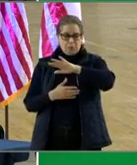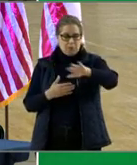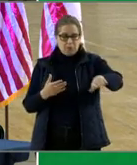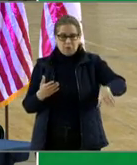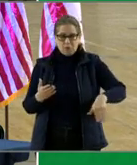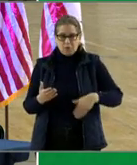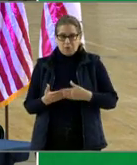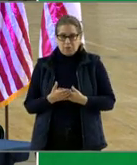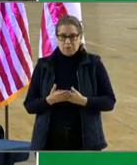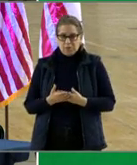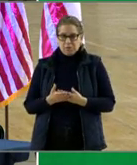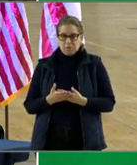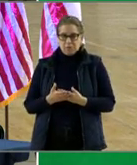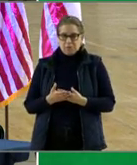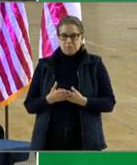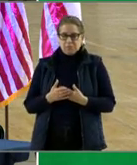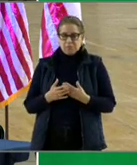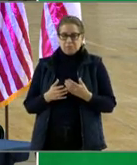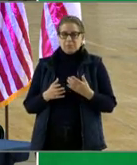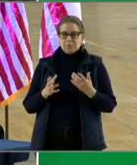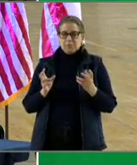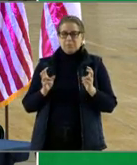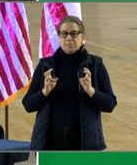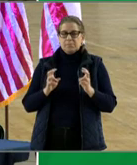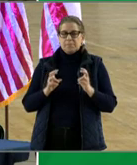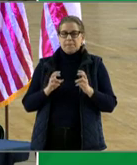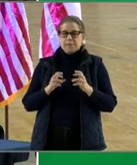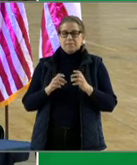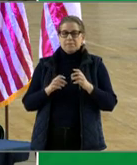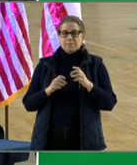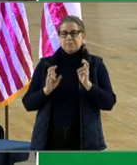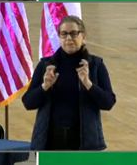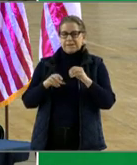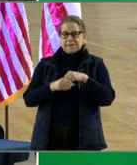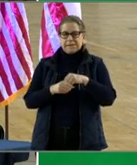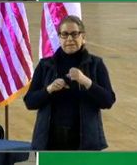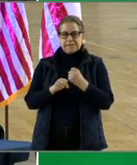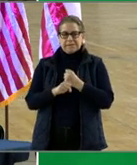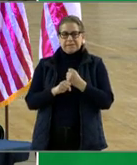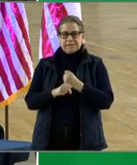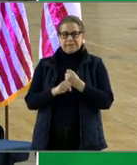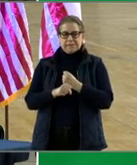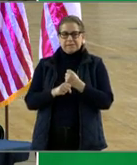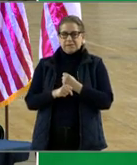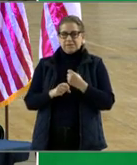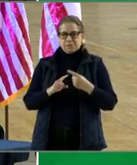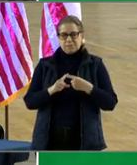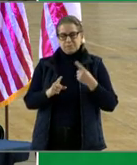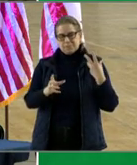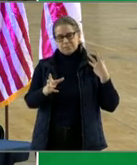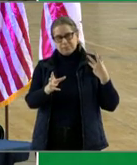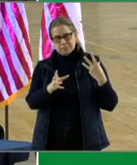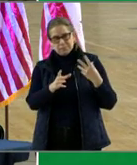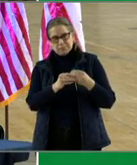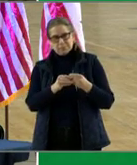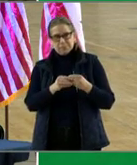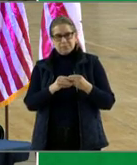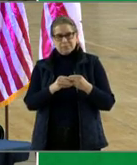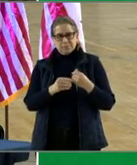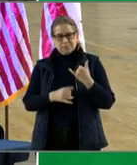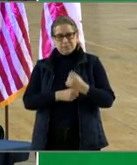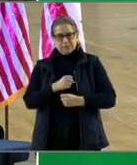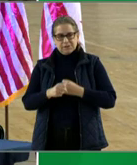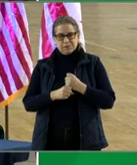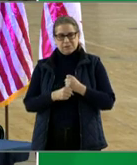statistical representation of everybody who we expect to be impacted throughout the entire year, and the total number of actual cases we have so